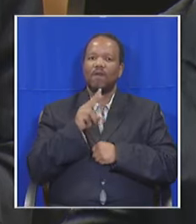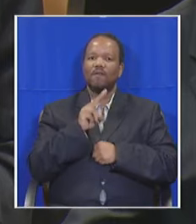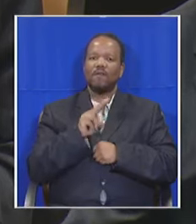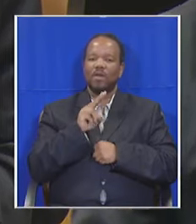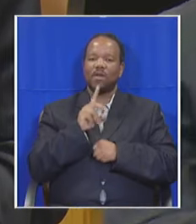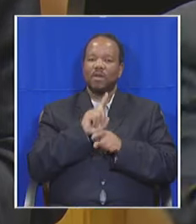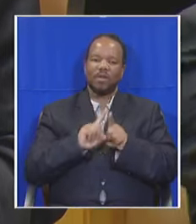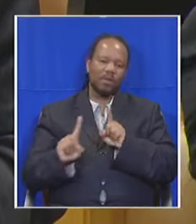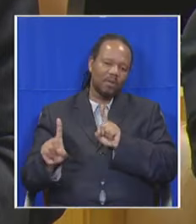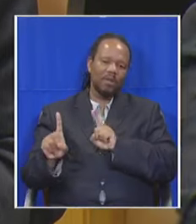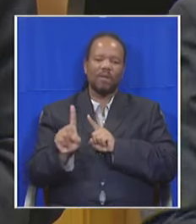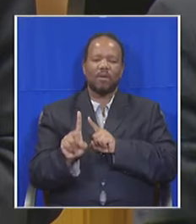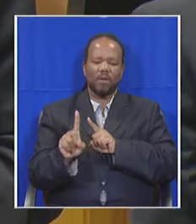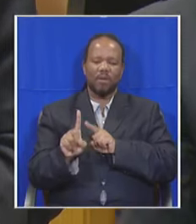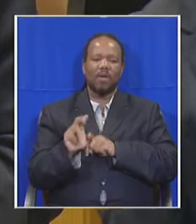Jamaican's Rashid Raya